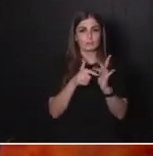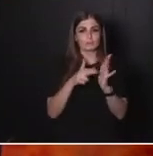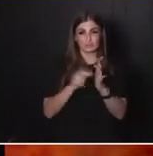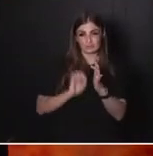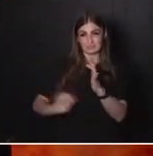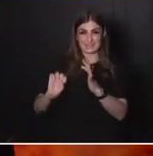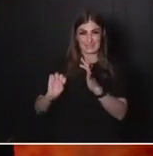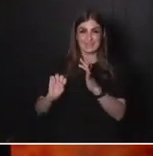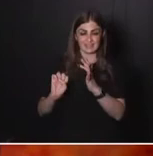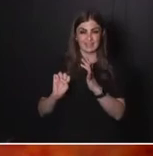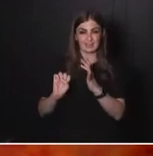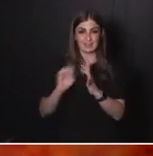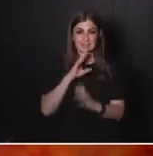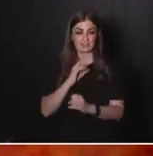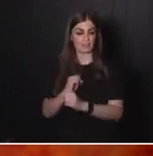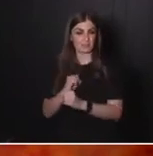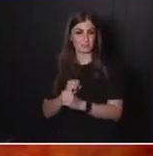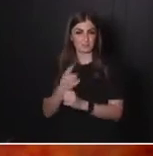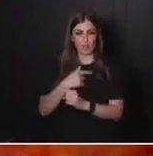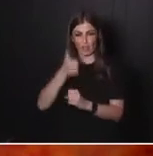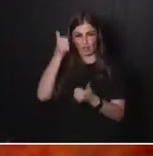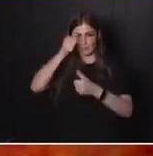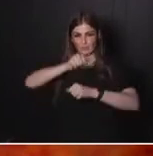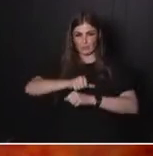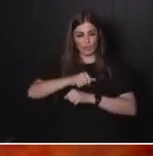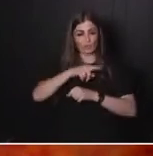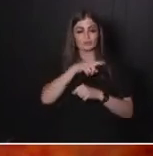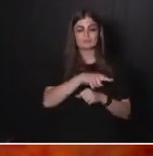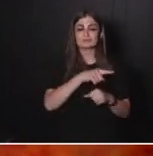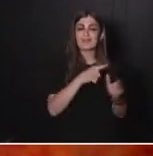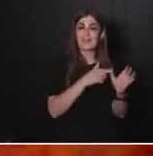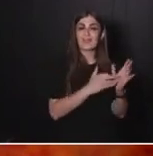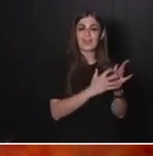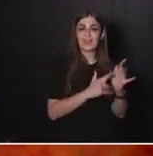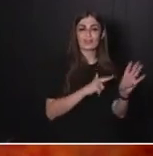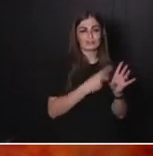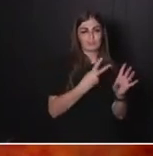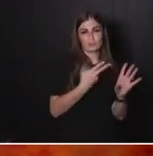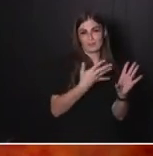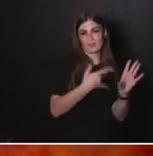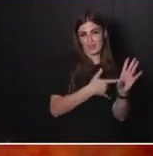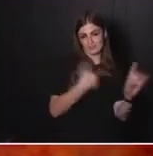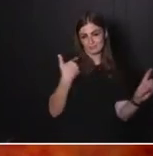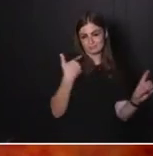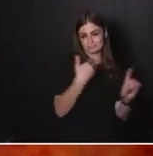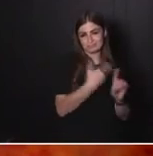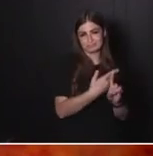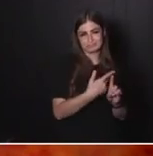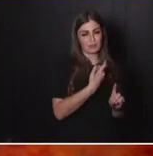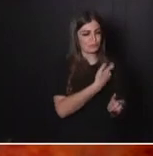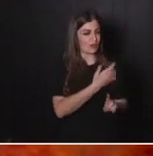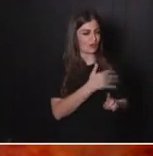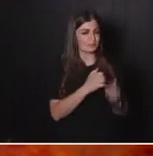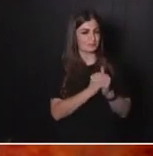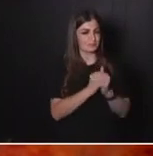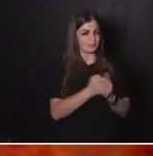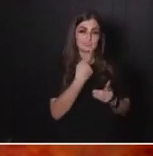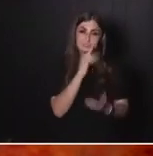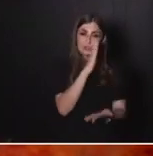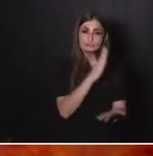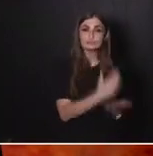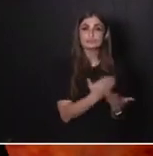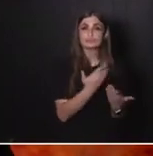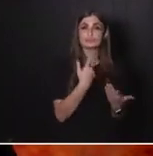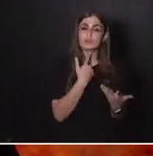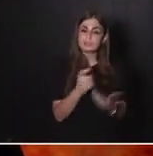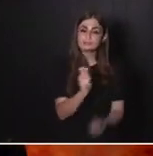watch. I've known Albo for nearly 25 years. I'm proud to be his friend. Albo tells it straight, and he keeps